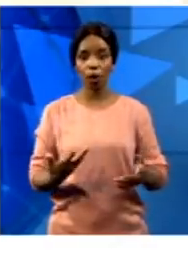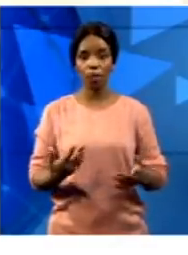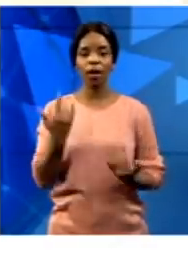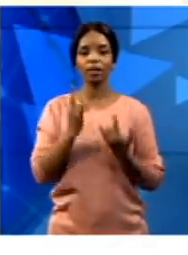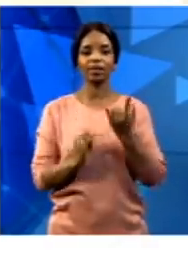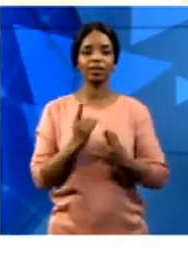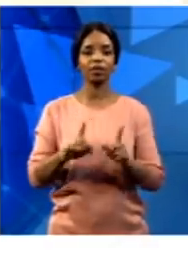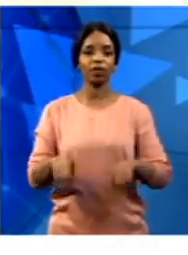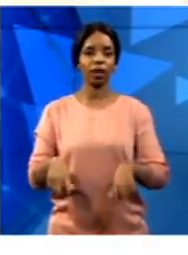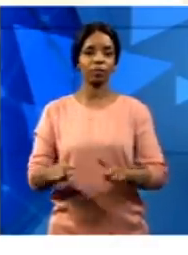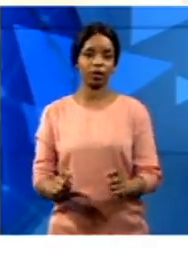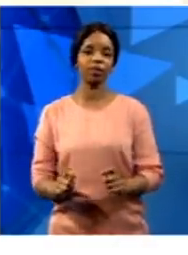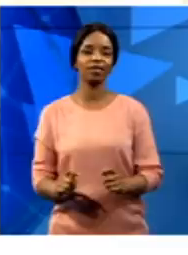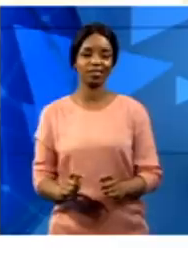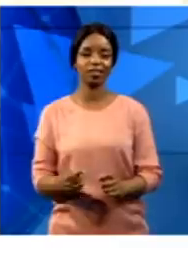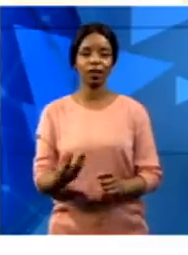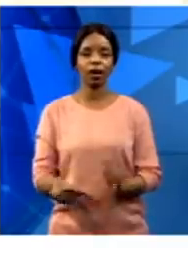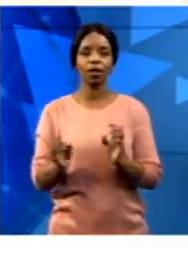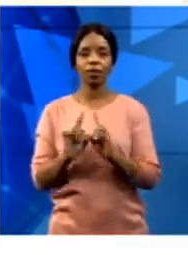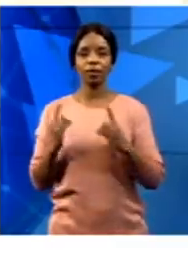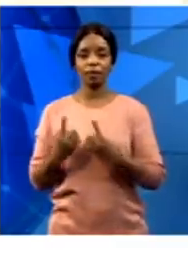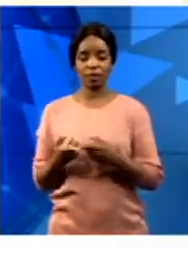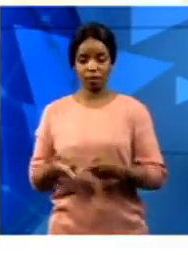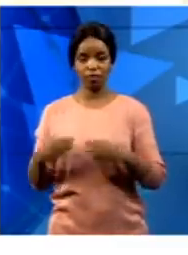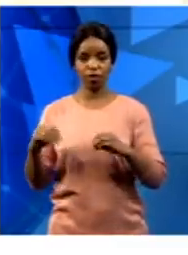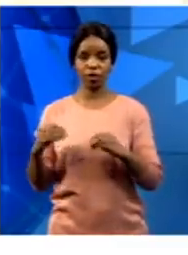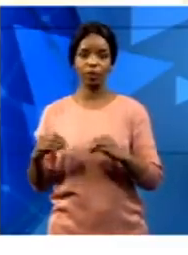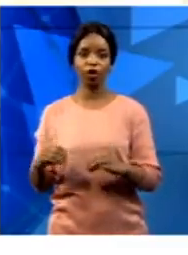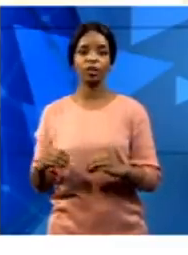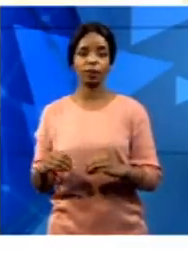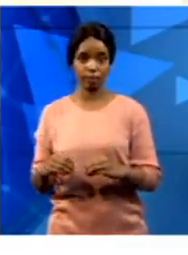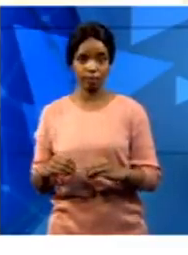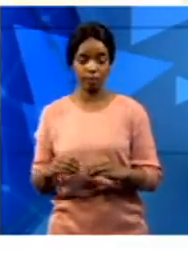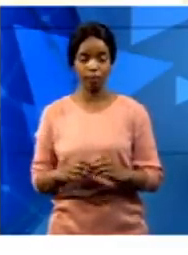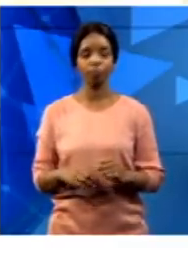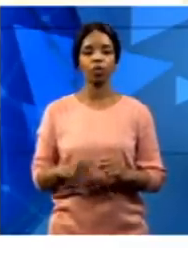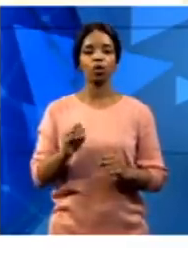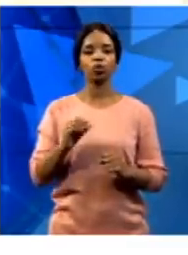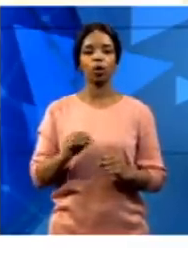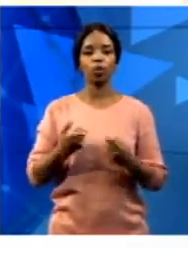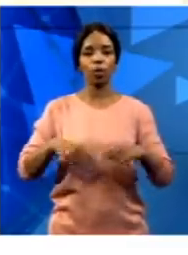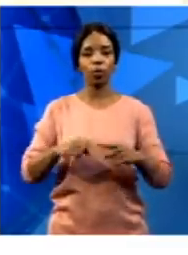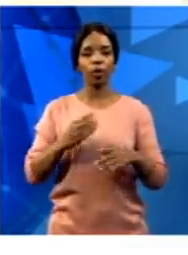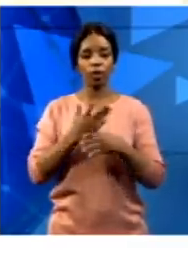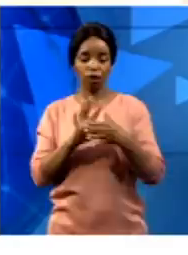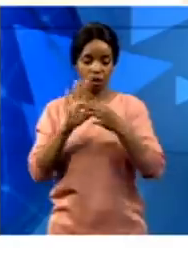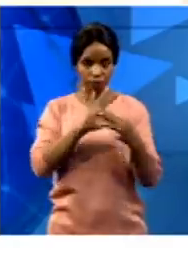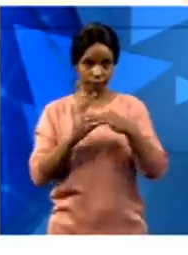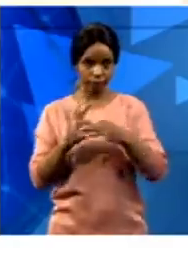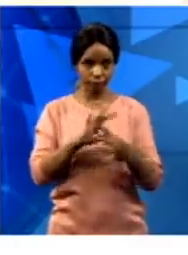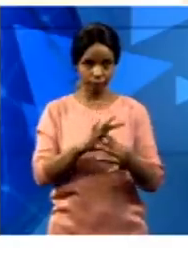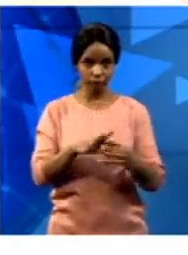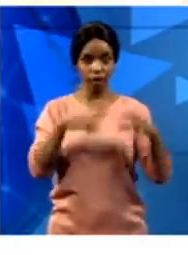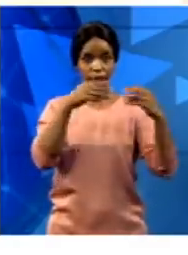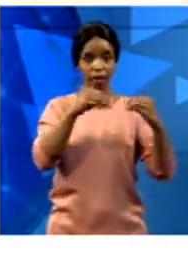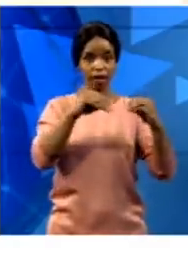Foss in the Department of Enterprise and Investment. So we represent a collaborative effort on business engagement